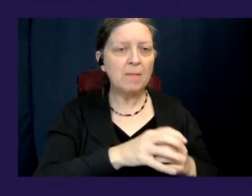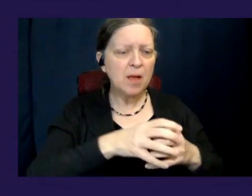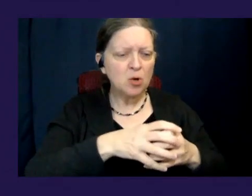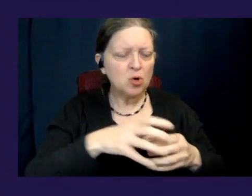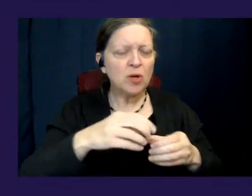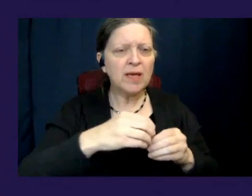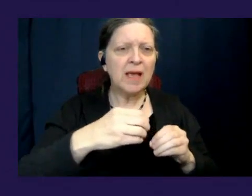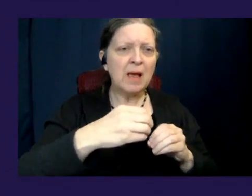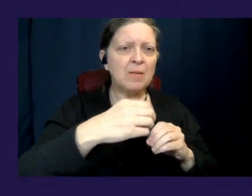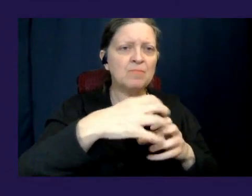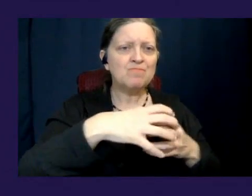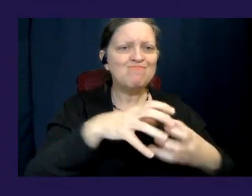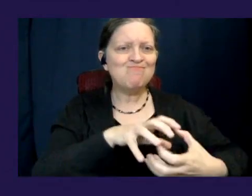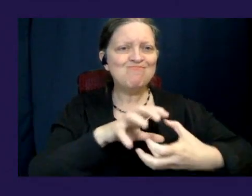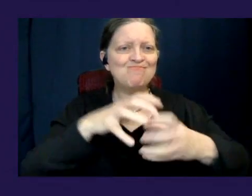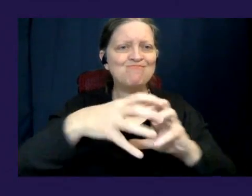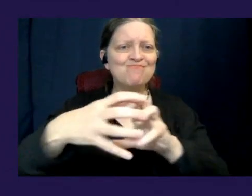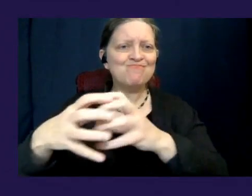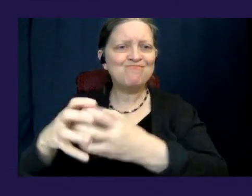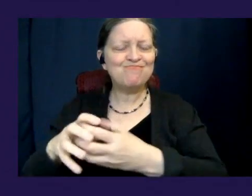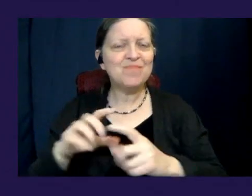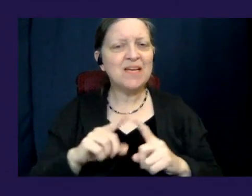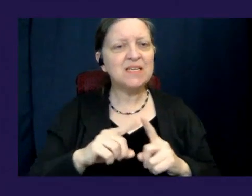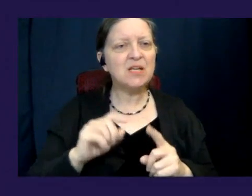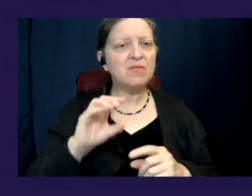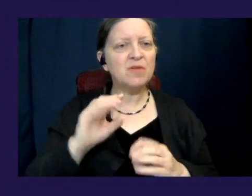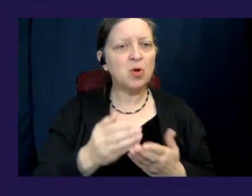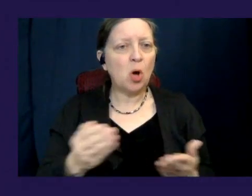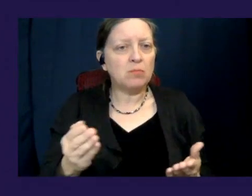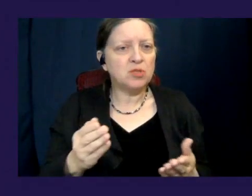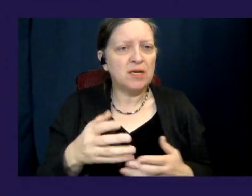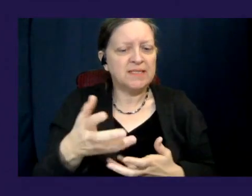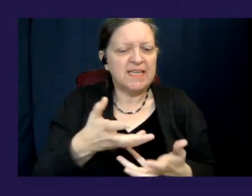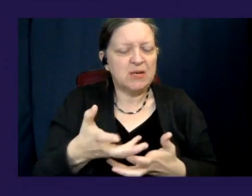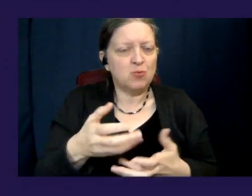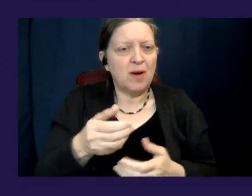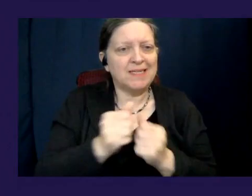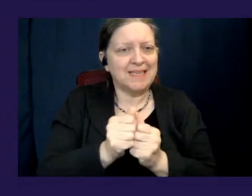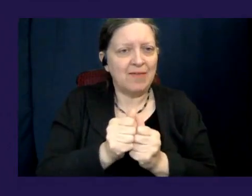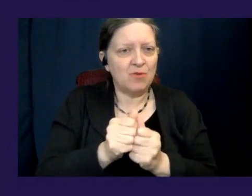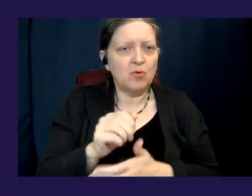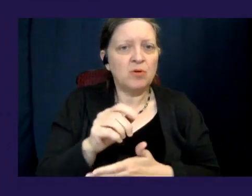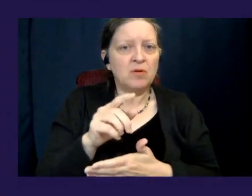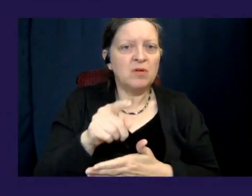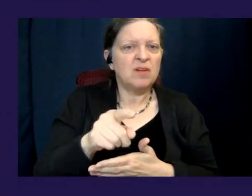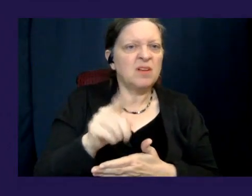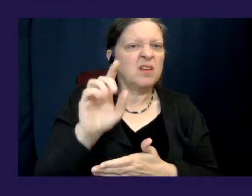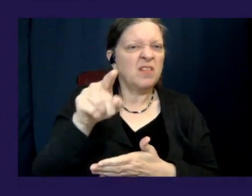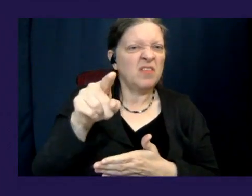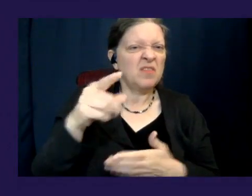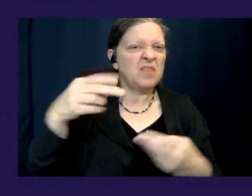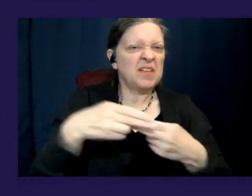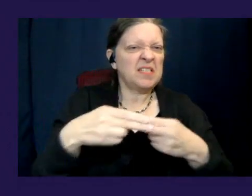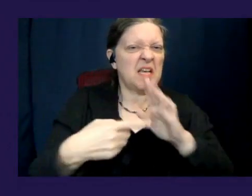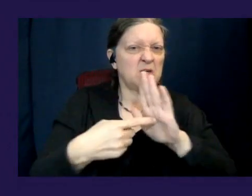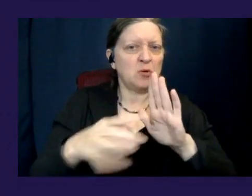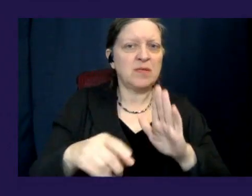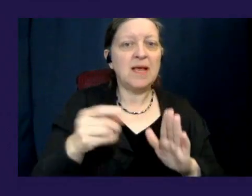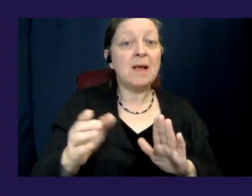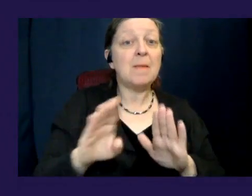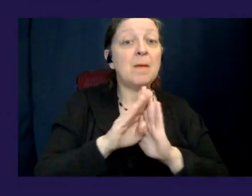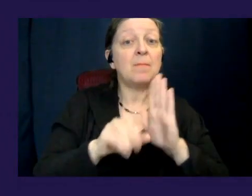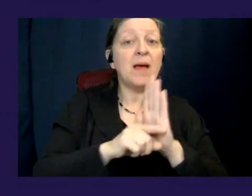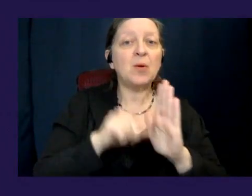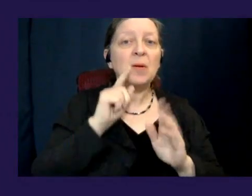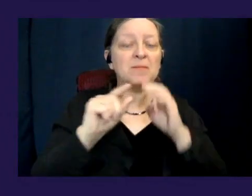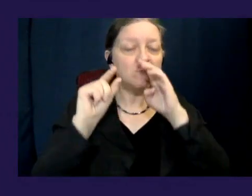objects begin to interact together. And this is what you're seeing here. In the background is a tiny, tiny little piece. Imagine looking up at